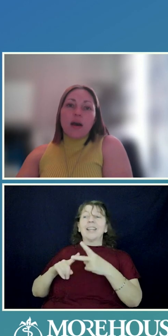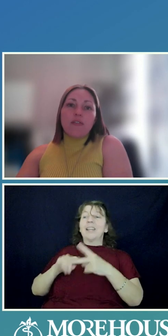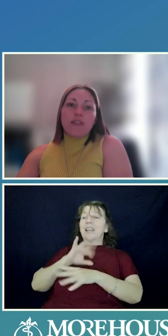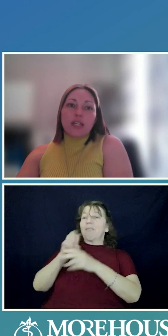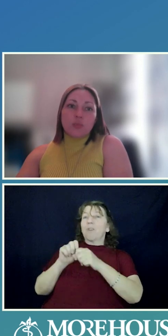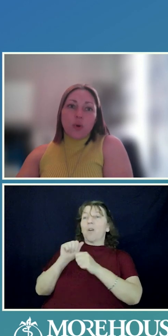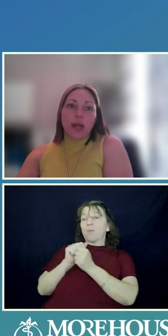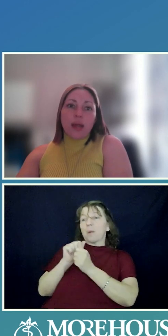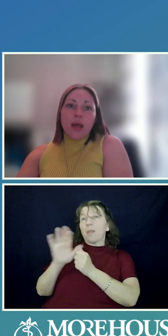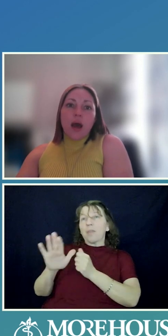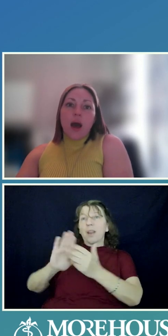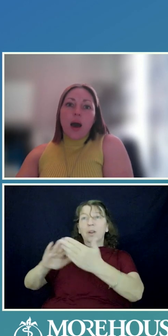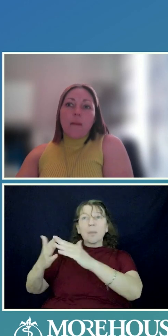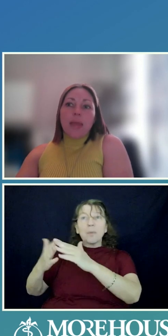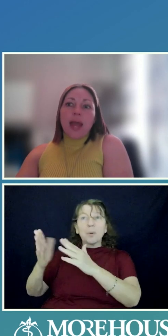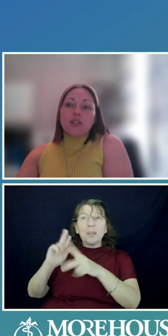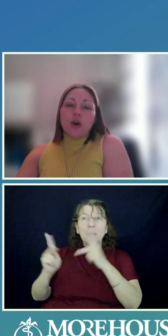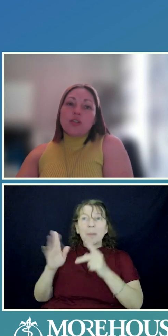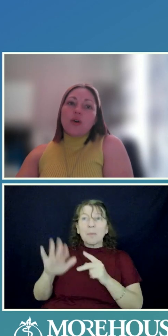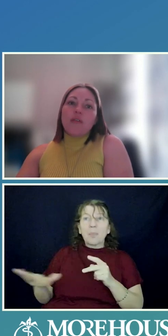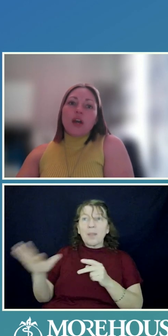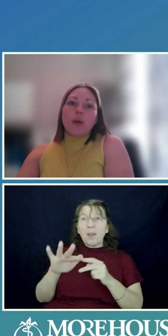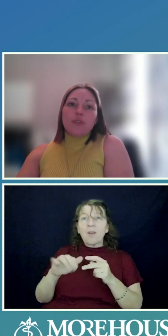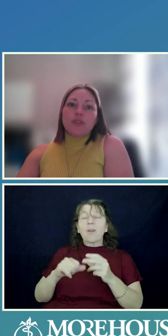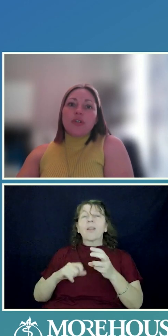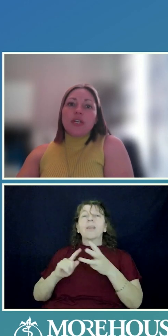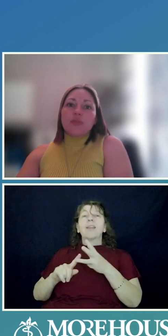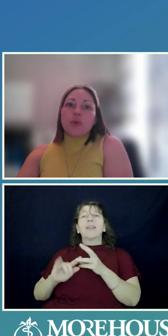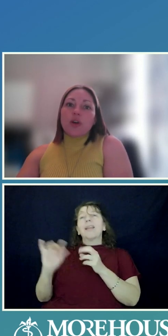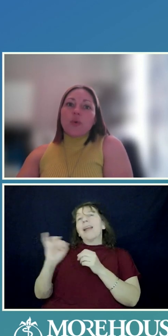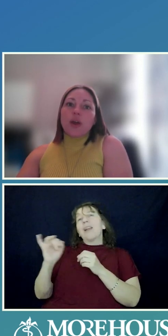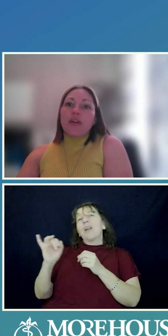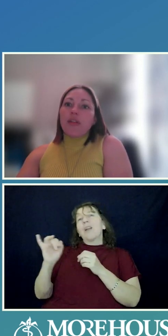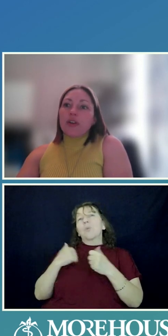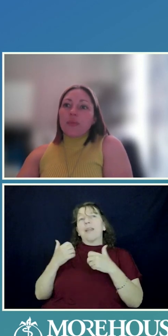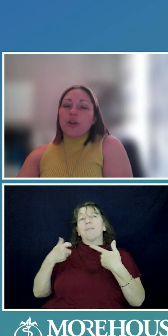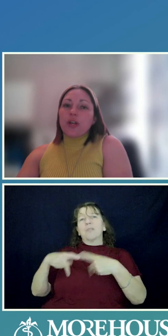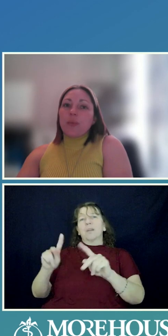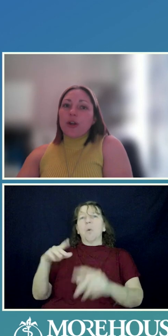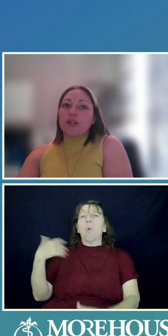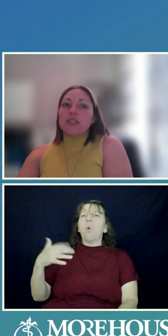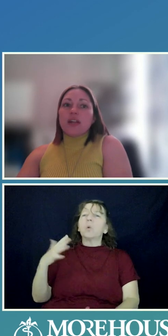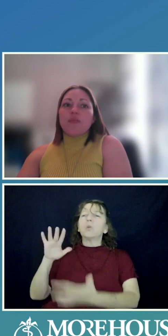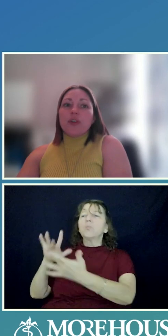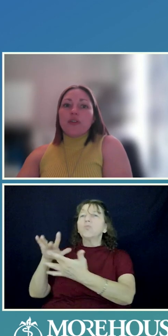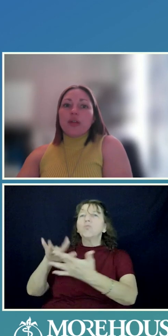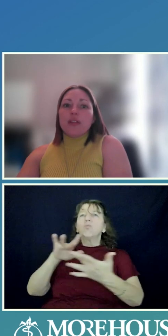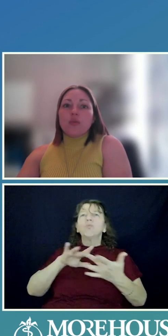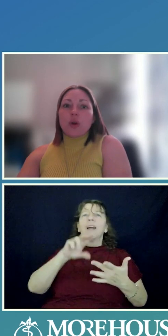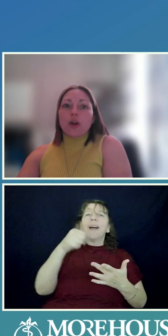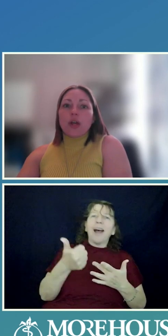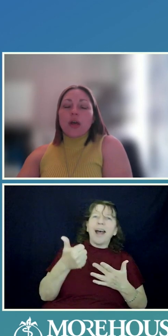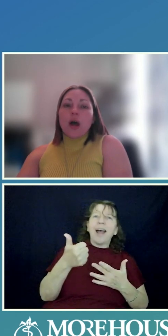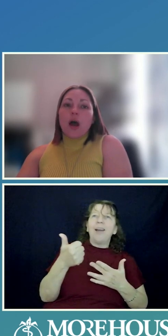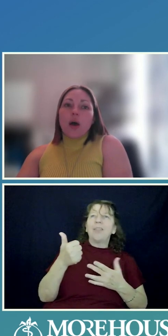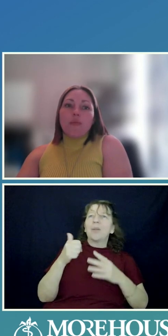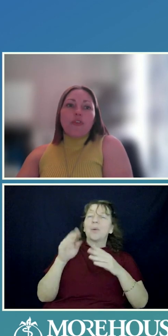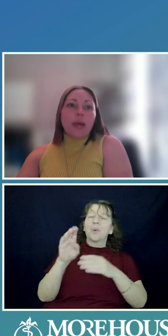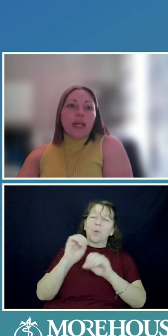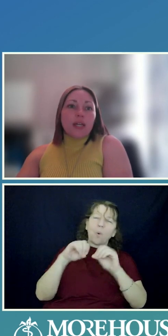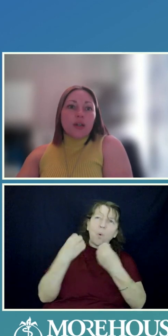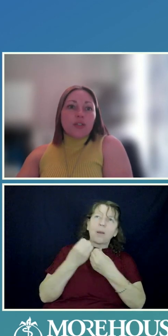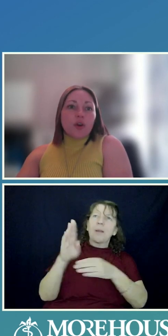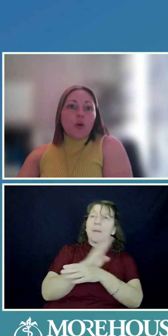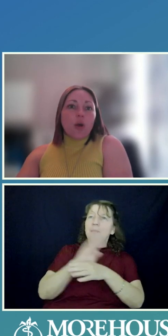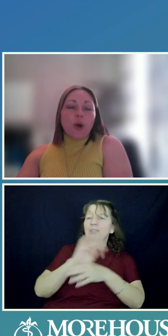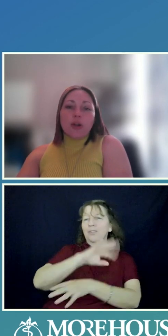community of East Point, and to also have the opportunity to work with other community partners that have been doing this work for